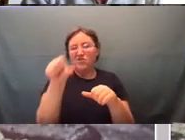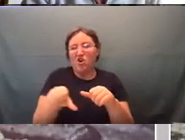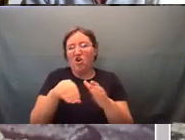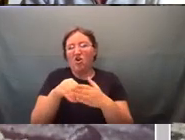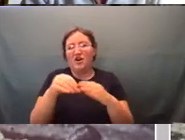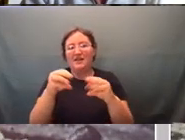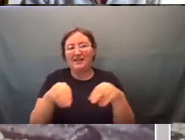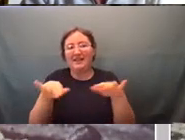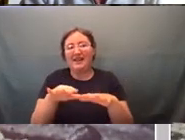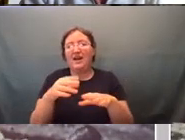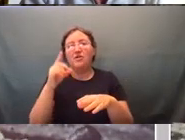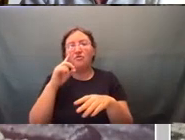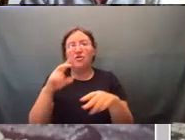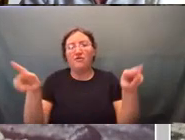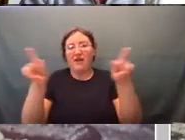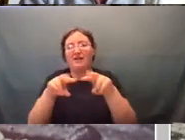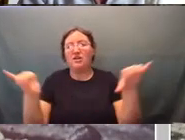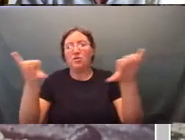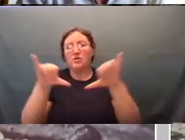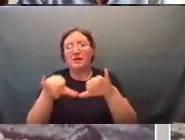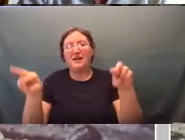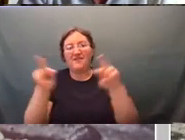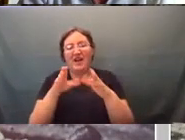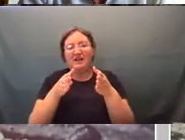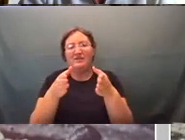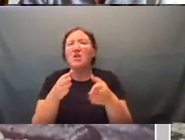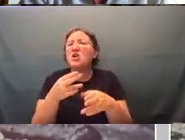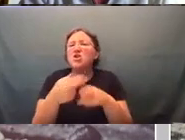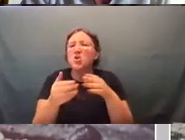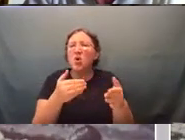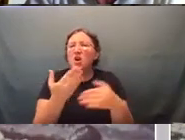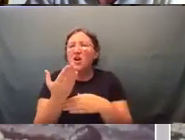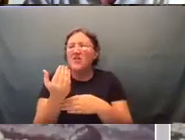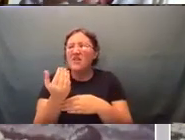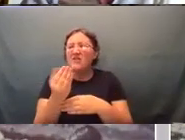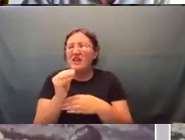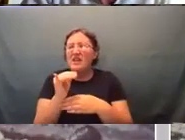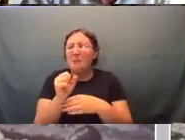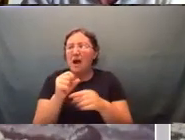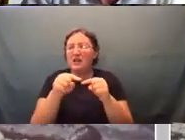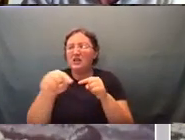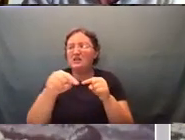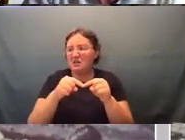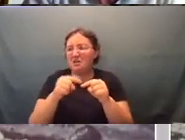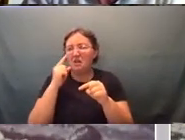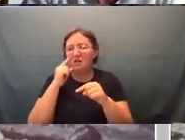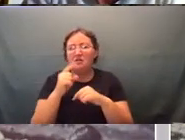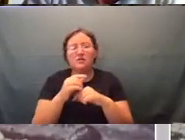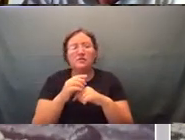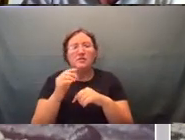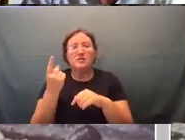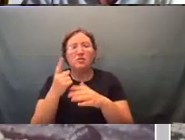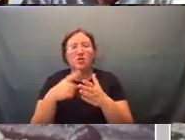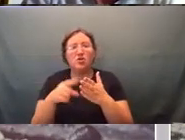It's super short. I had it written down. It's only like 15 miles long. Double check me on that. We'll drop